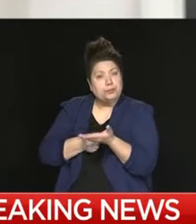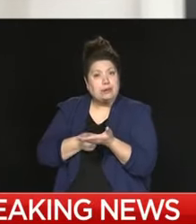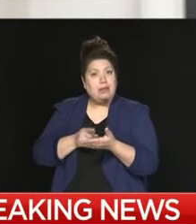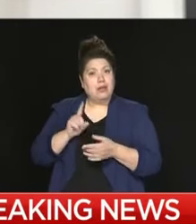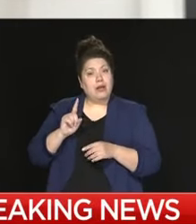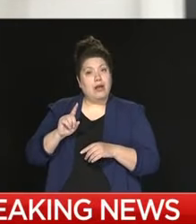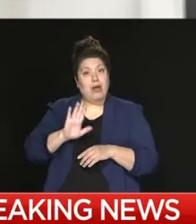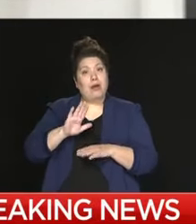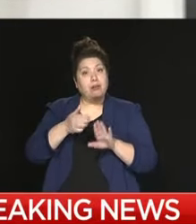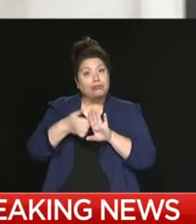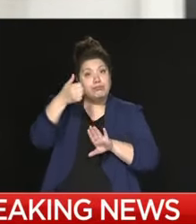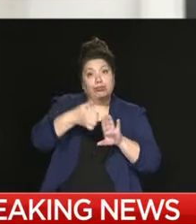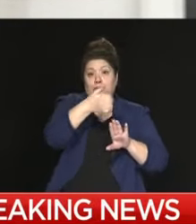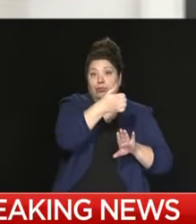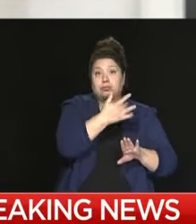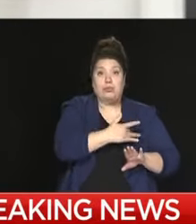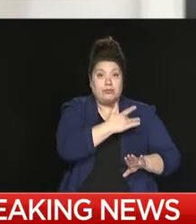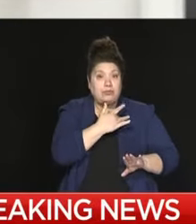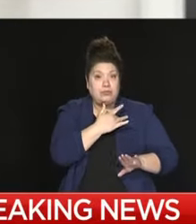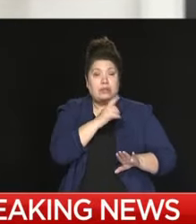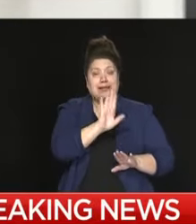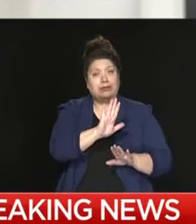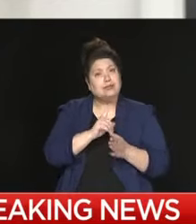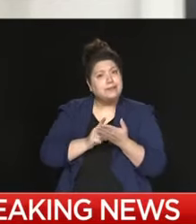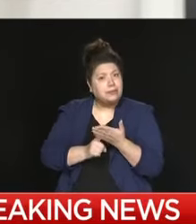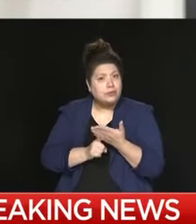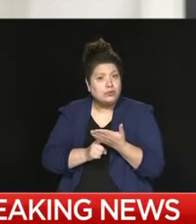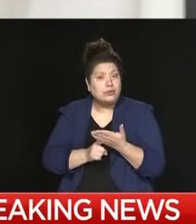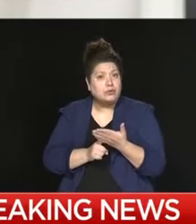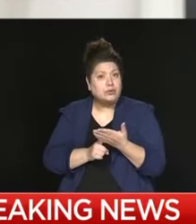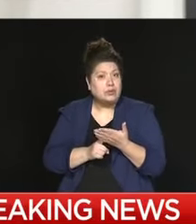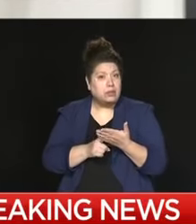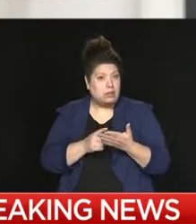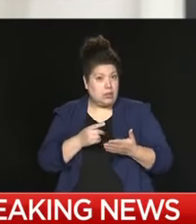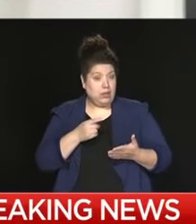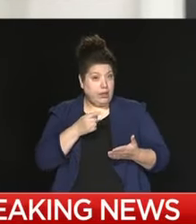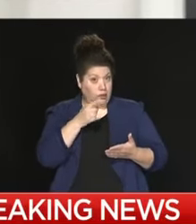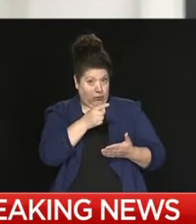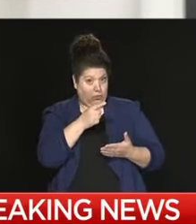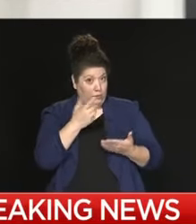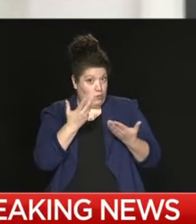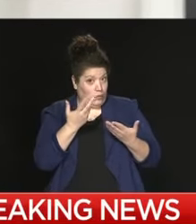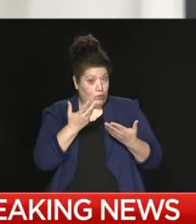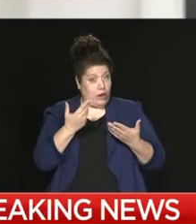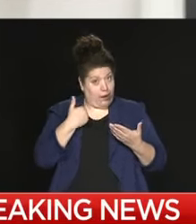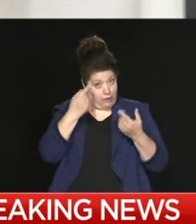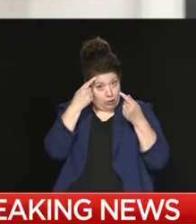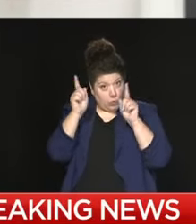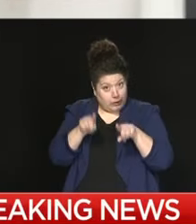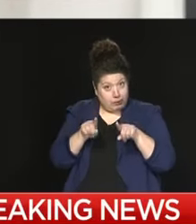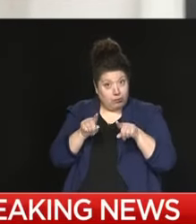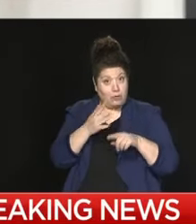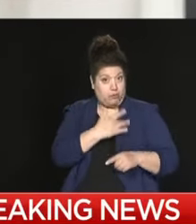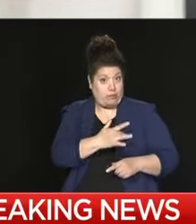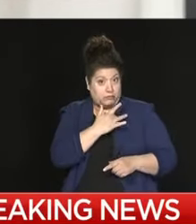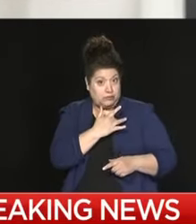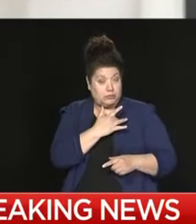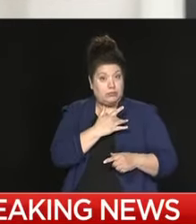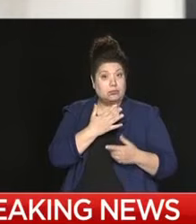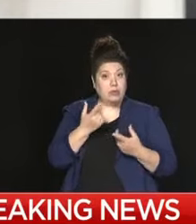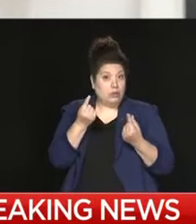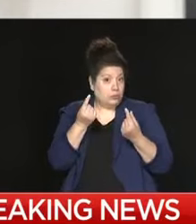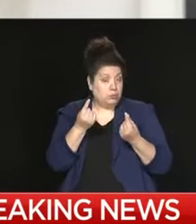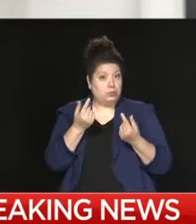the premiers. Have you reached an agreement? And if not, why not? We've made a lot of